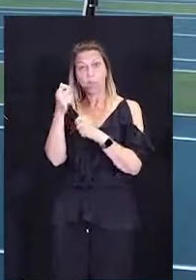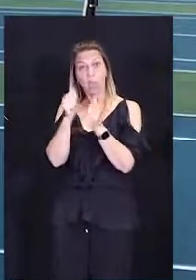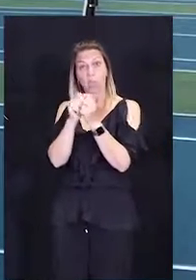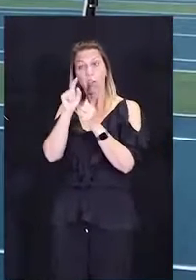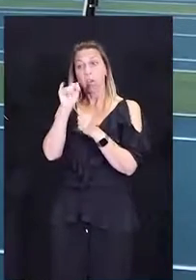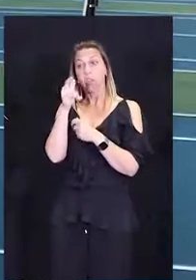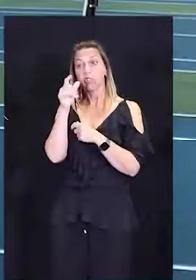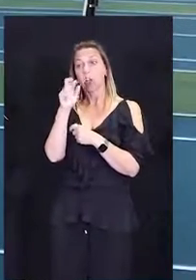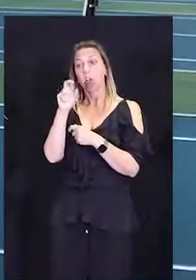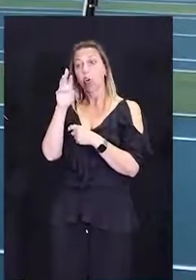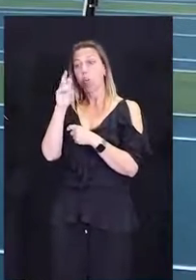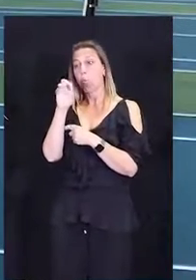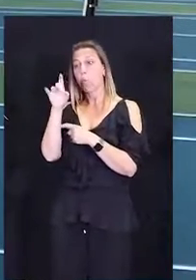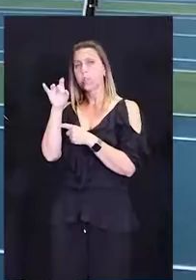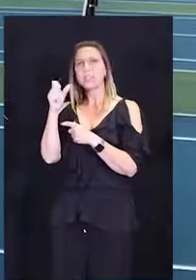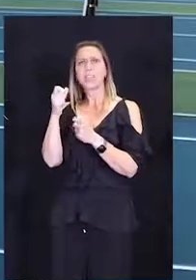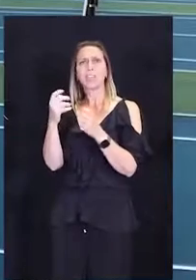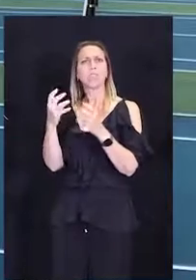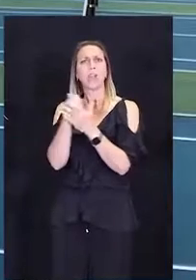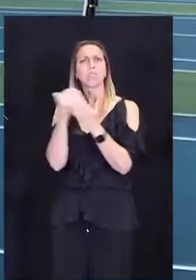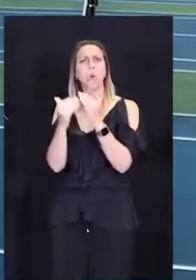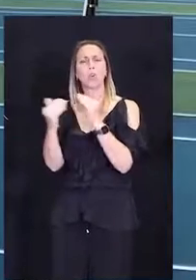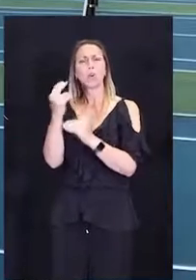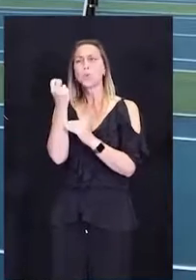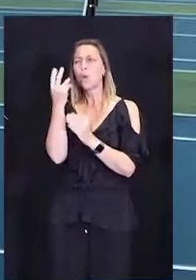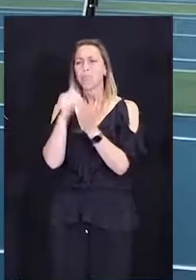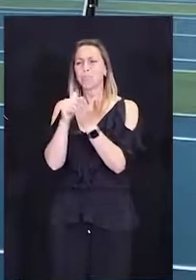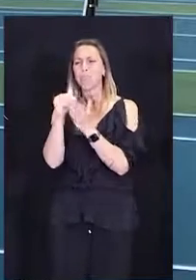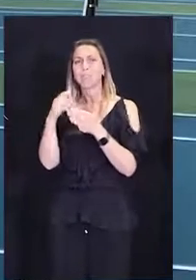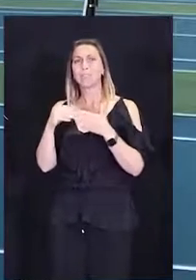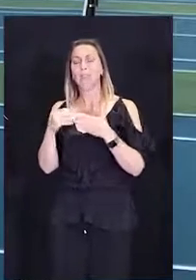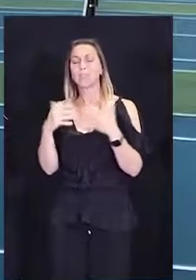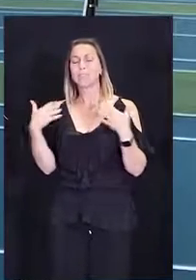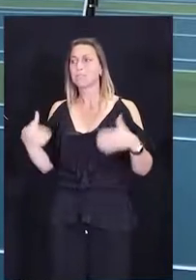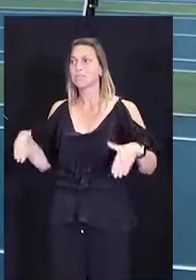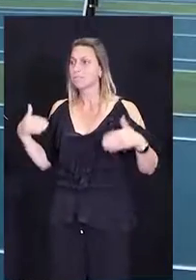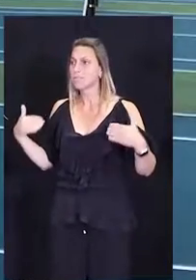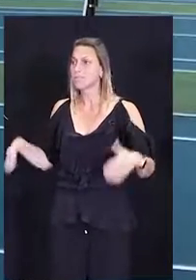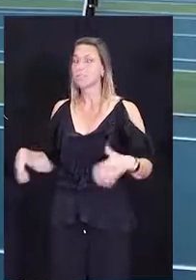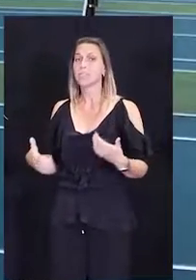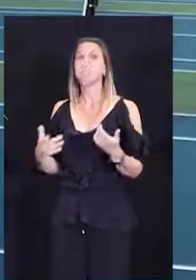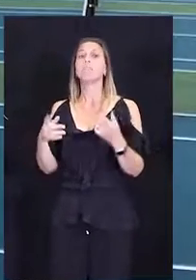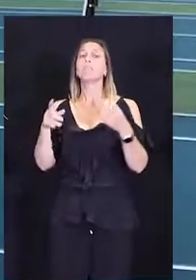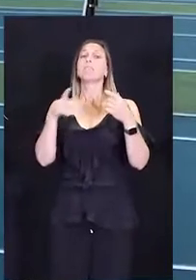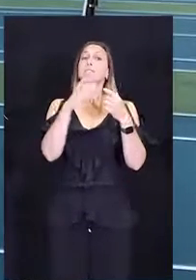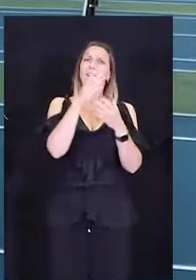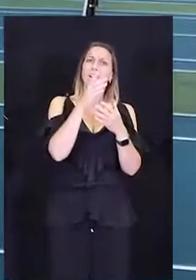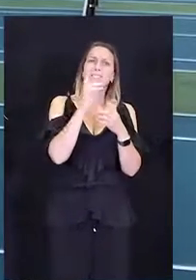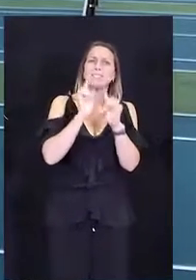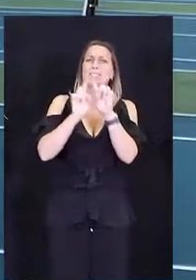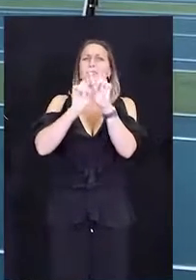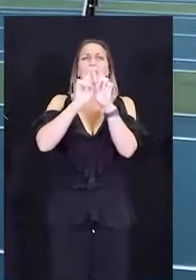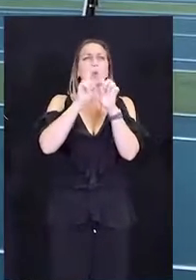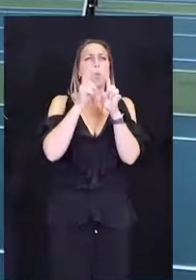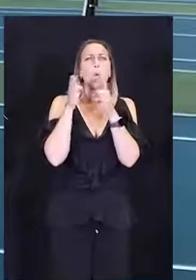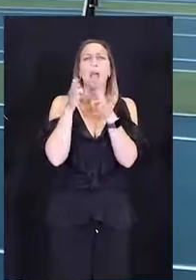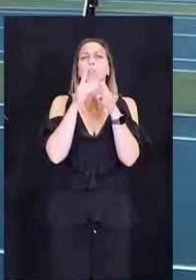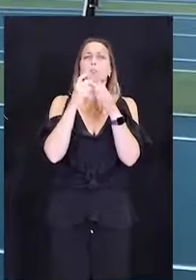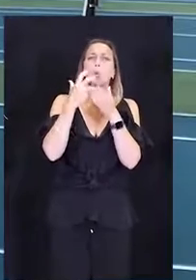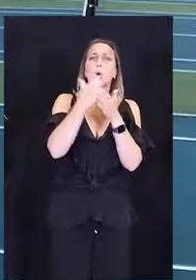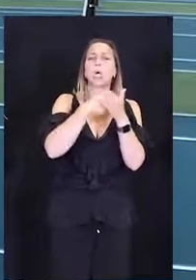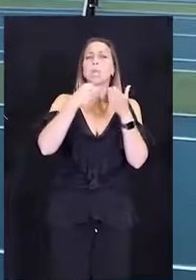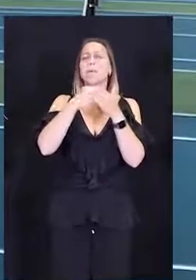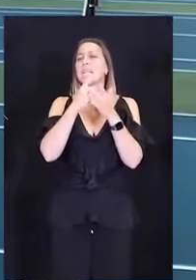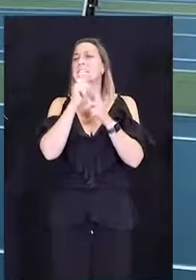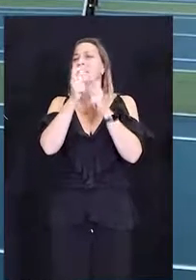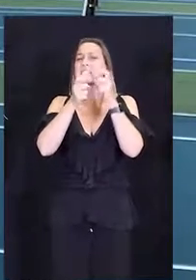$20 million? Even Travis Scott, you know, Sicko Mode, hosted a Fortnite concert. In this time of hardship